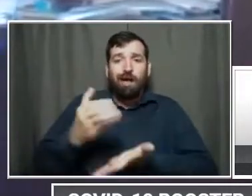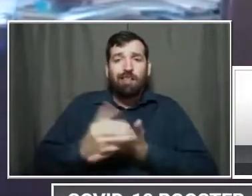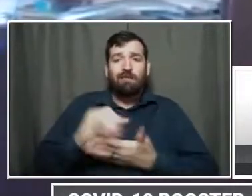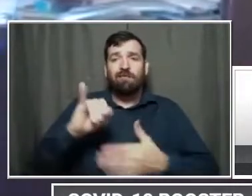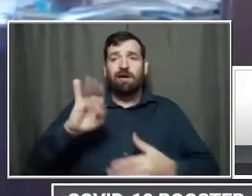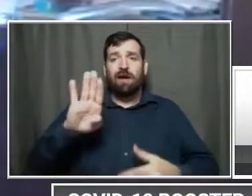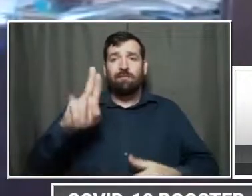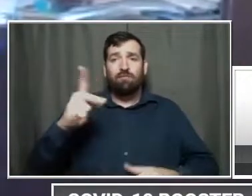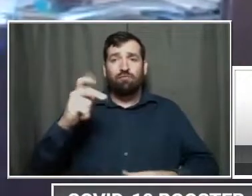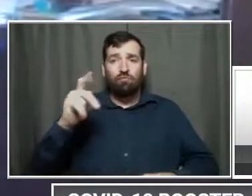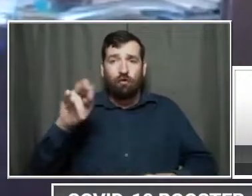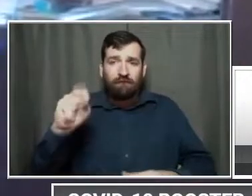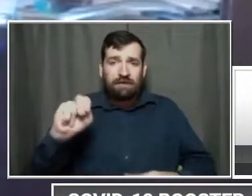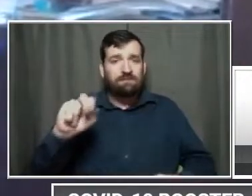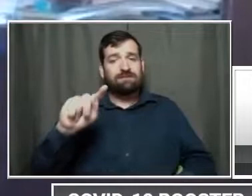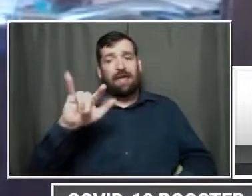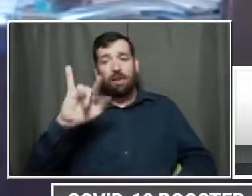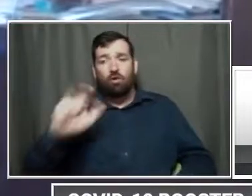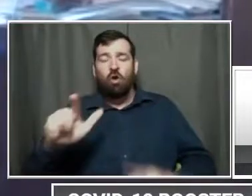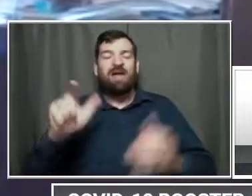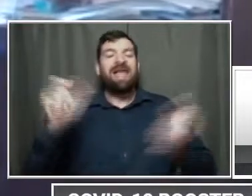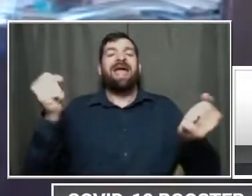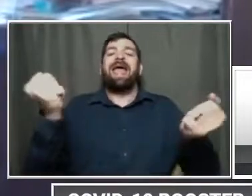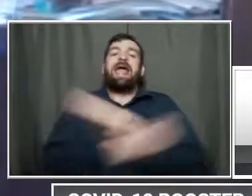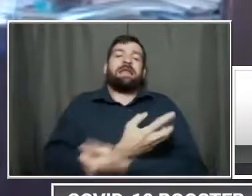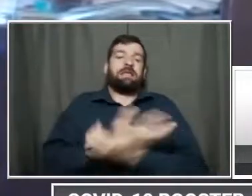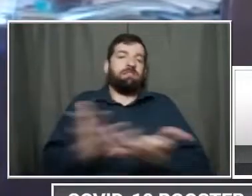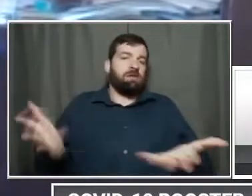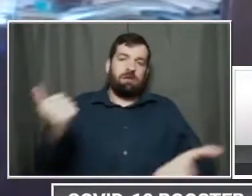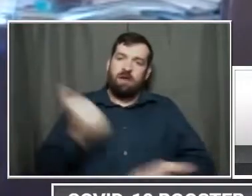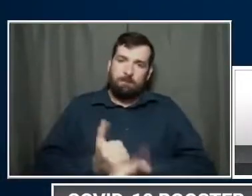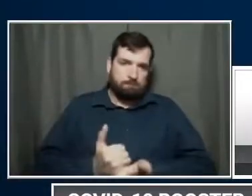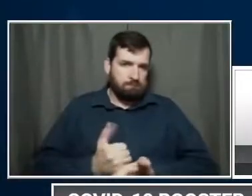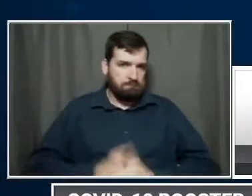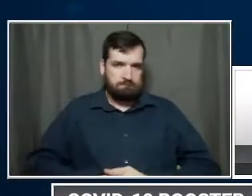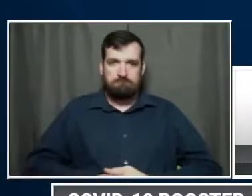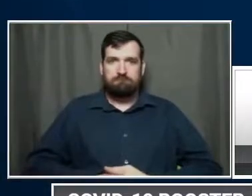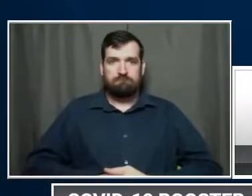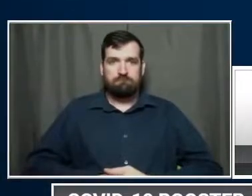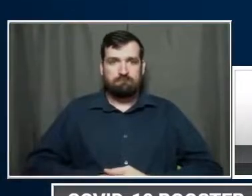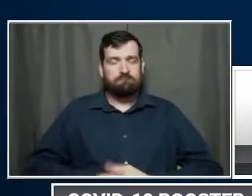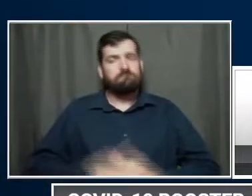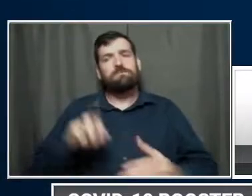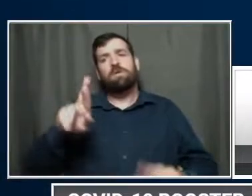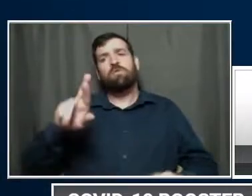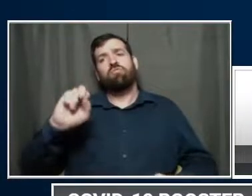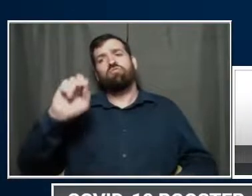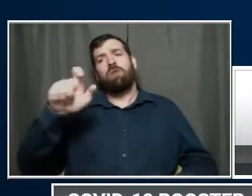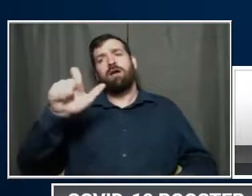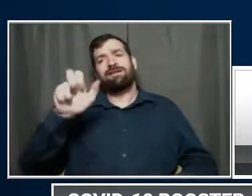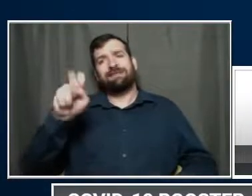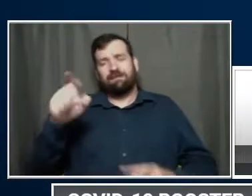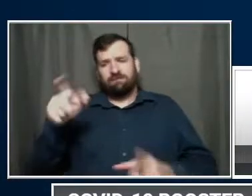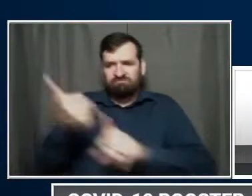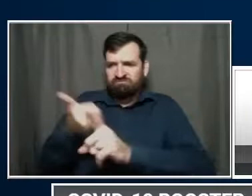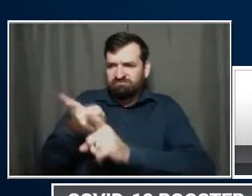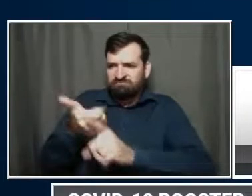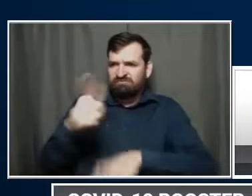of Tylenol, any and every donation helps. Roxanne, how long are you and the team staying?